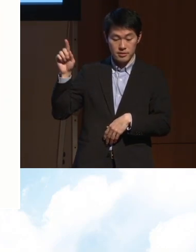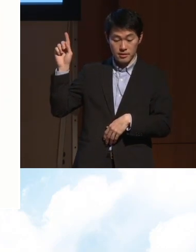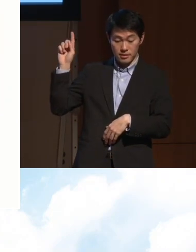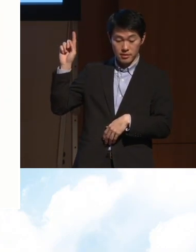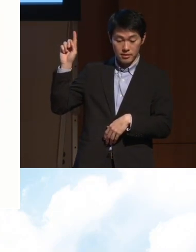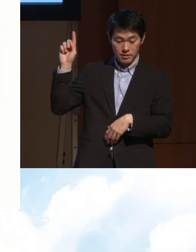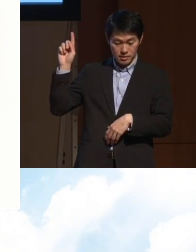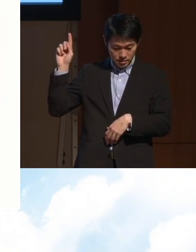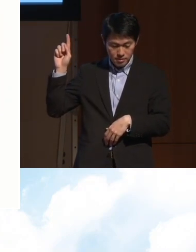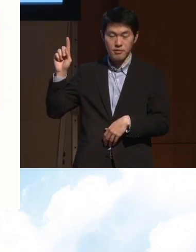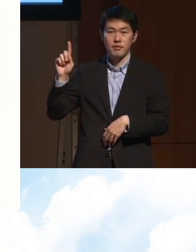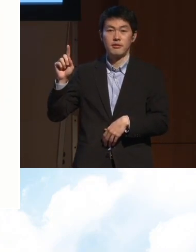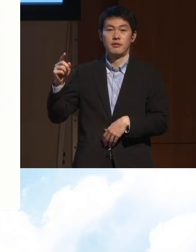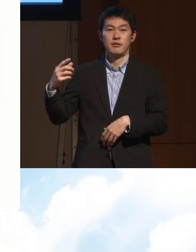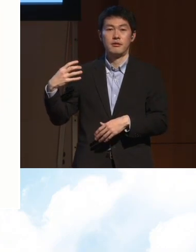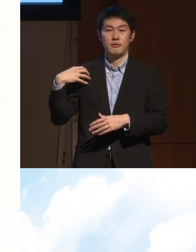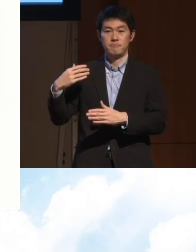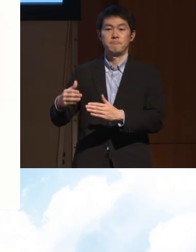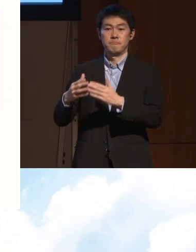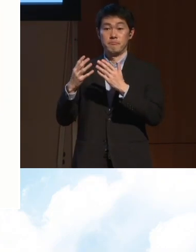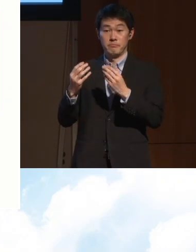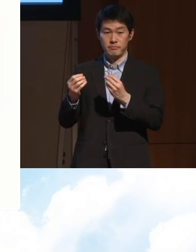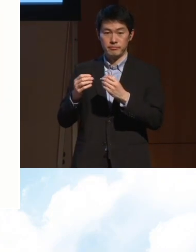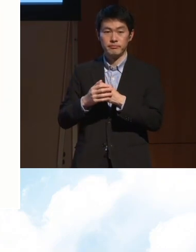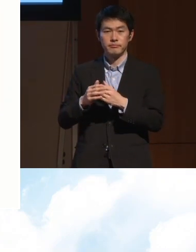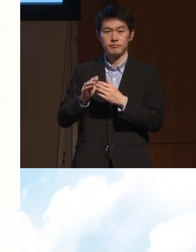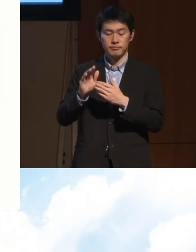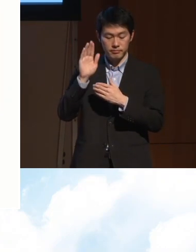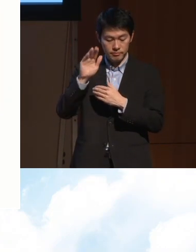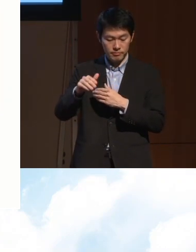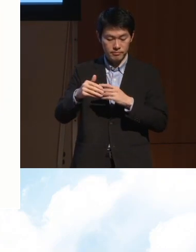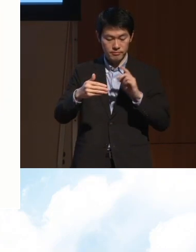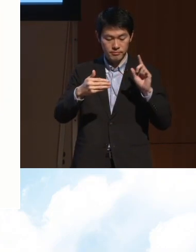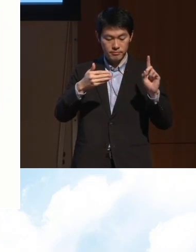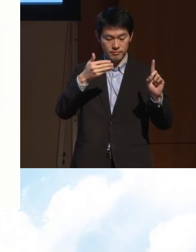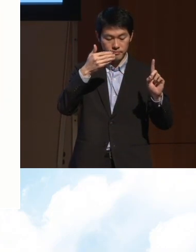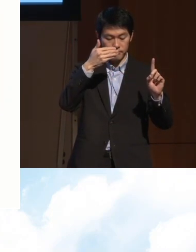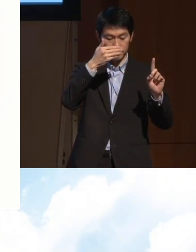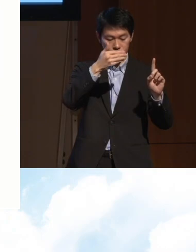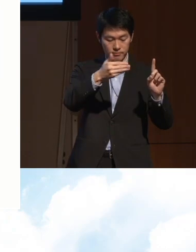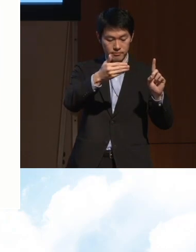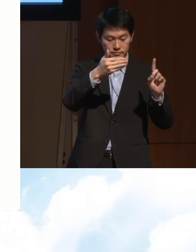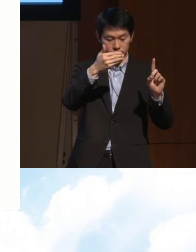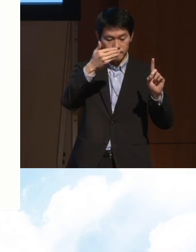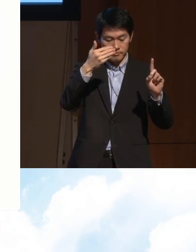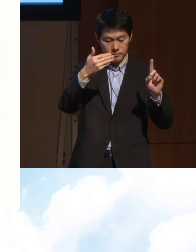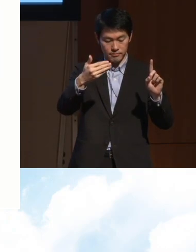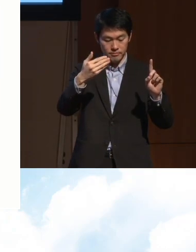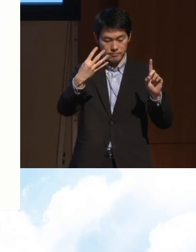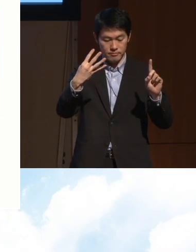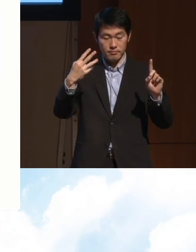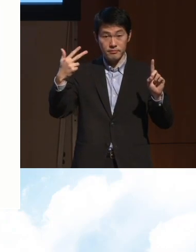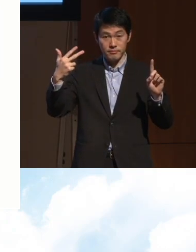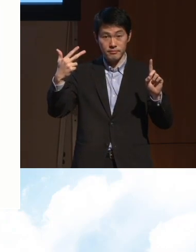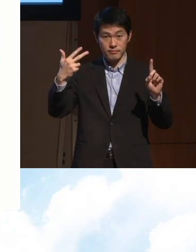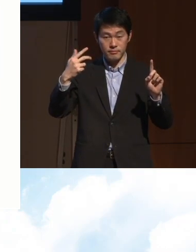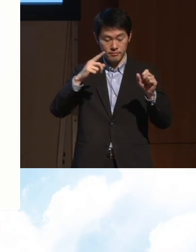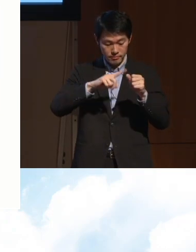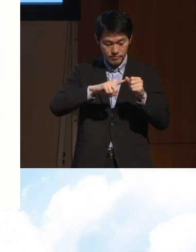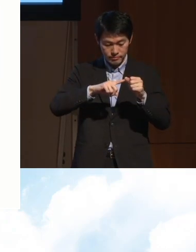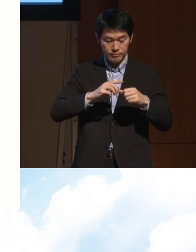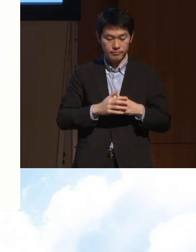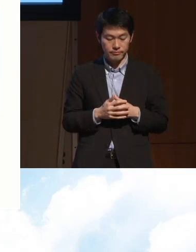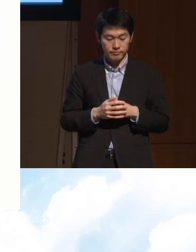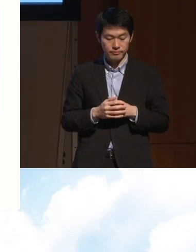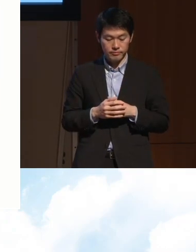that, in 1947, half of the function was separated to